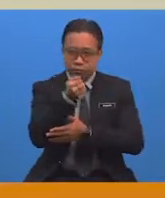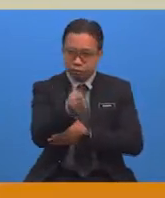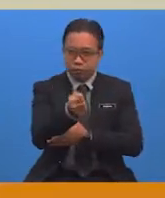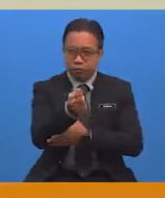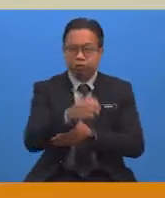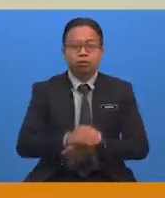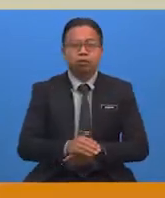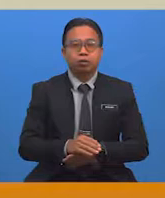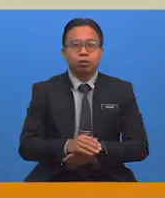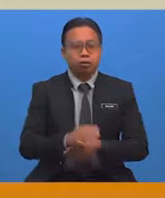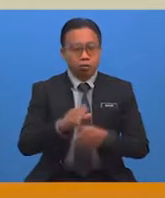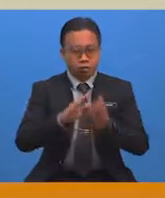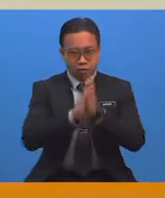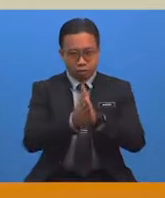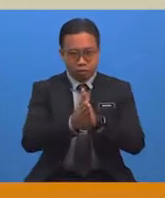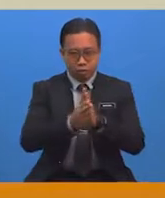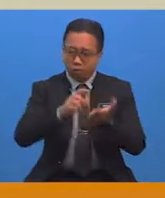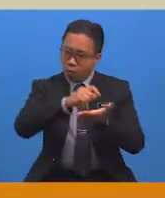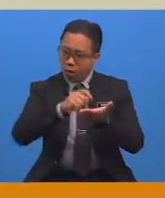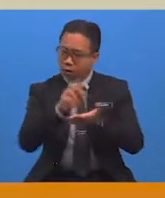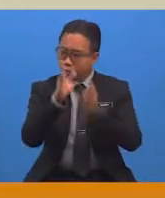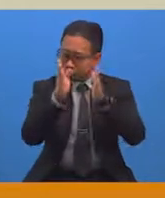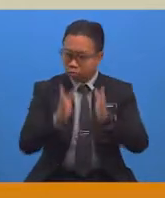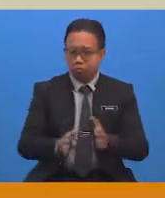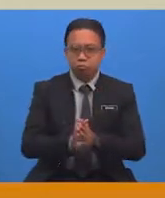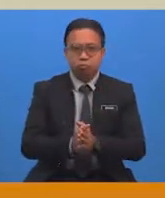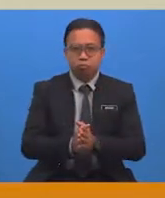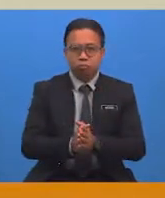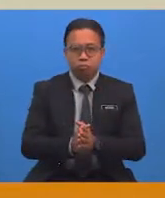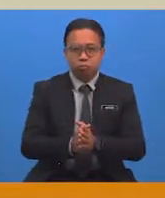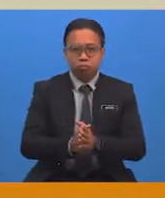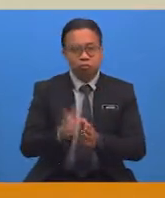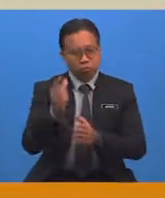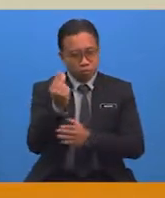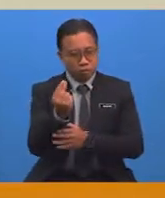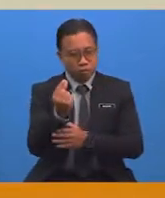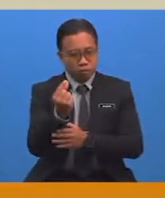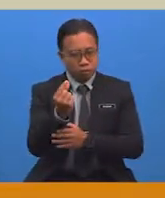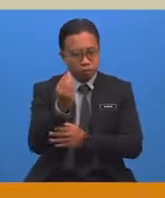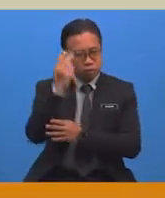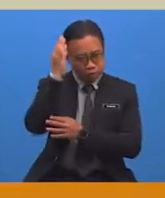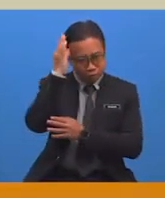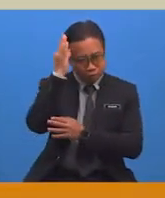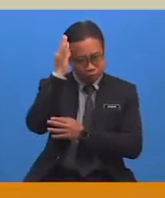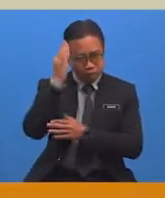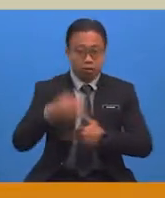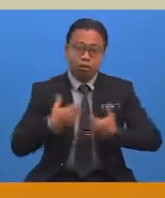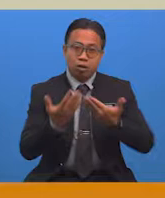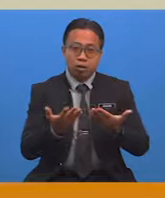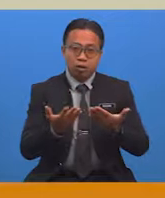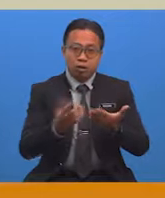to be writers? Not many? Well, little do we realize that we